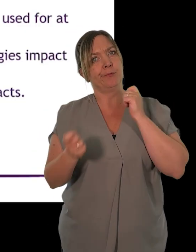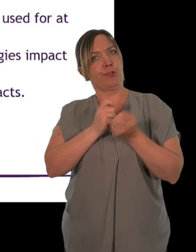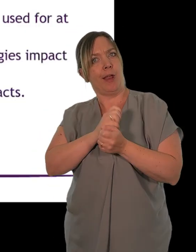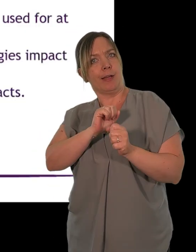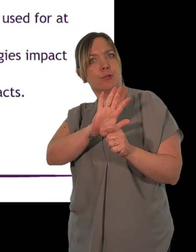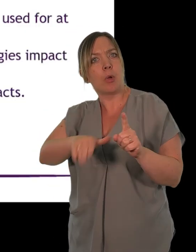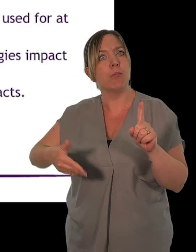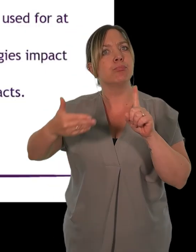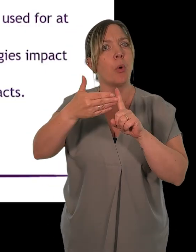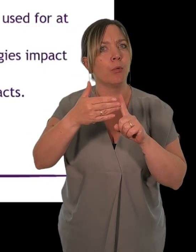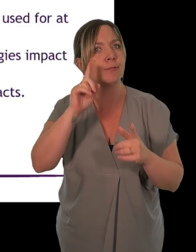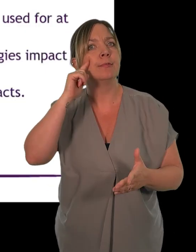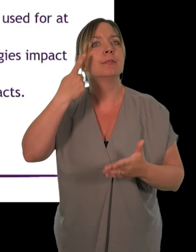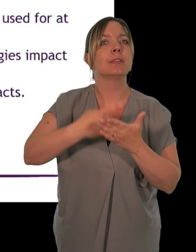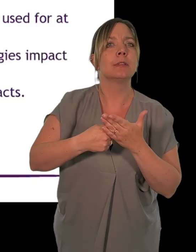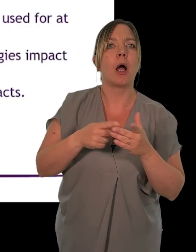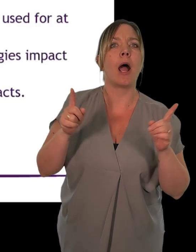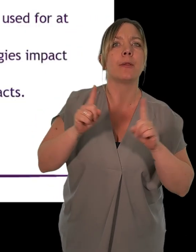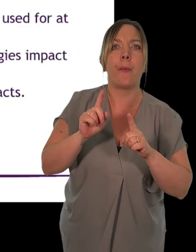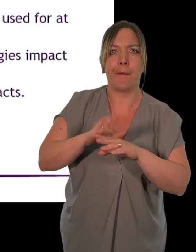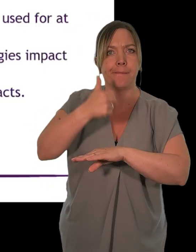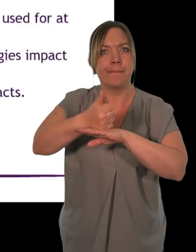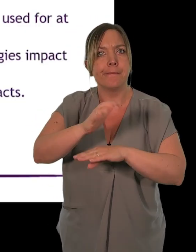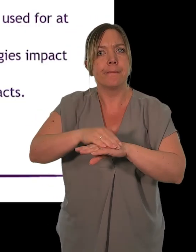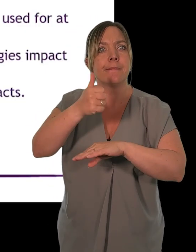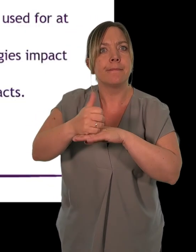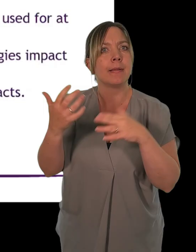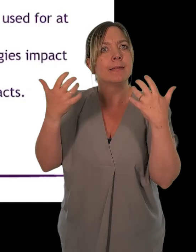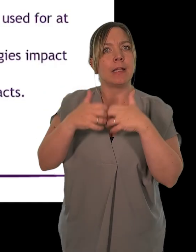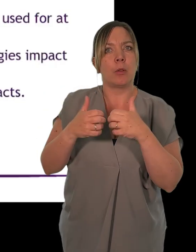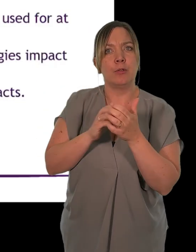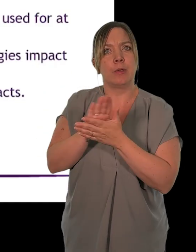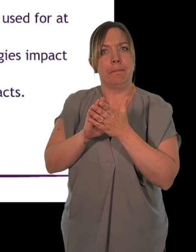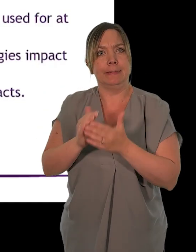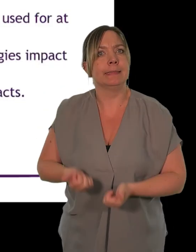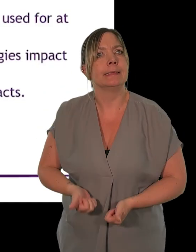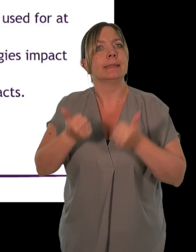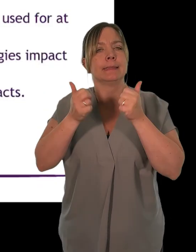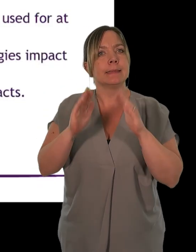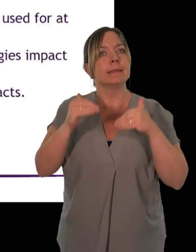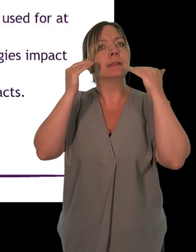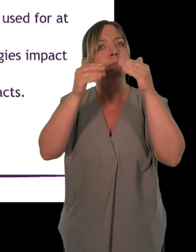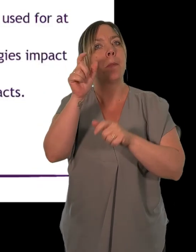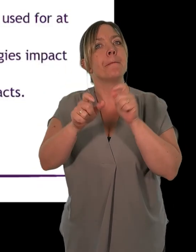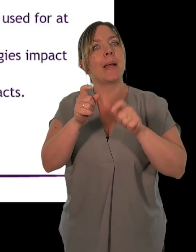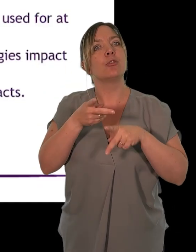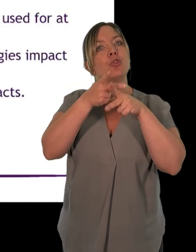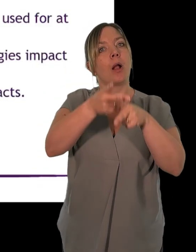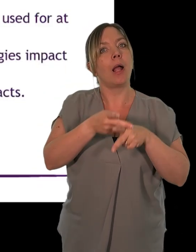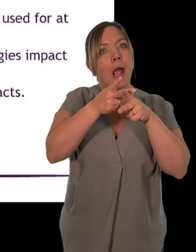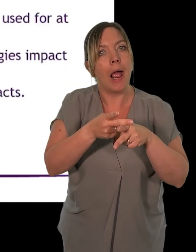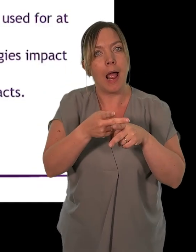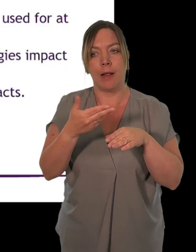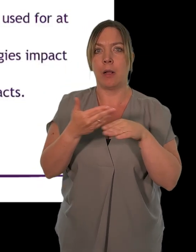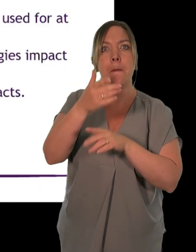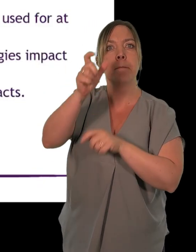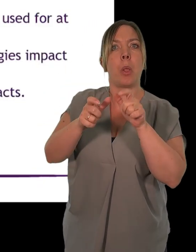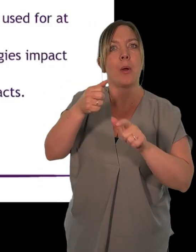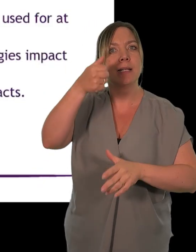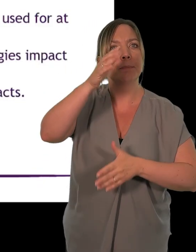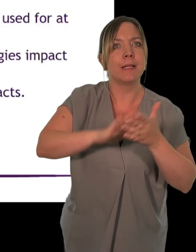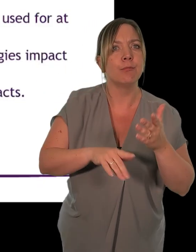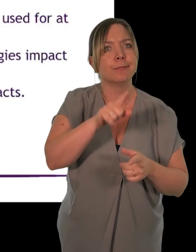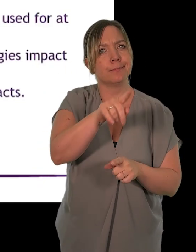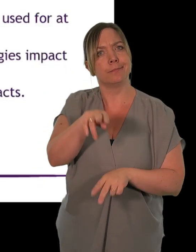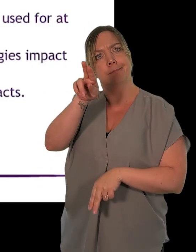patient care and employee experience. Assess how technology could be used by Chaffinch